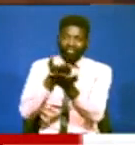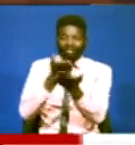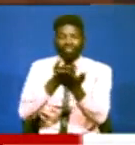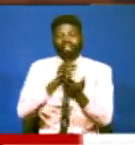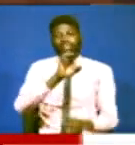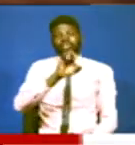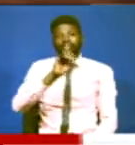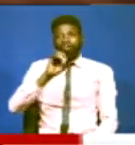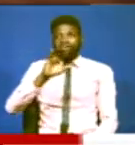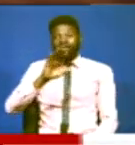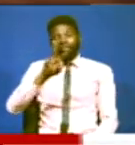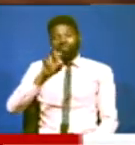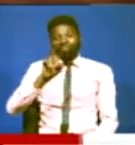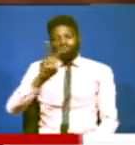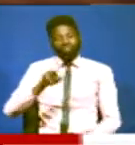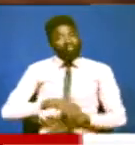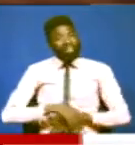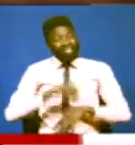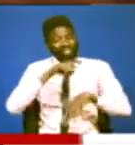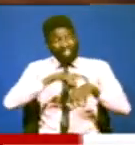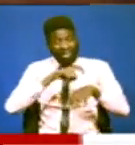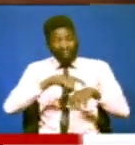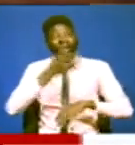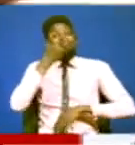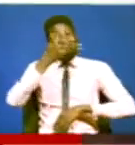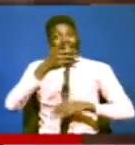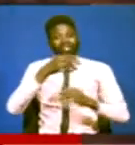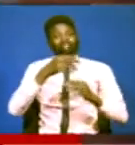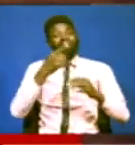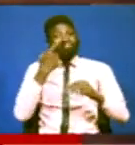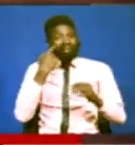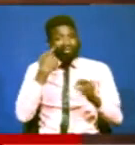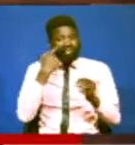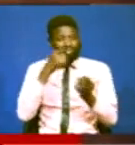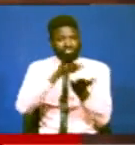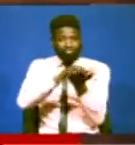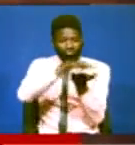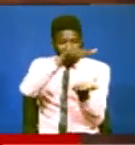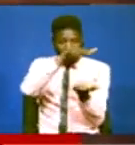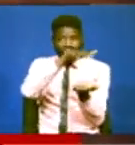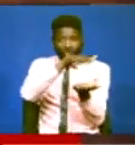you answer, look at the big volume, Mr. Chair and members, volume 4,